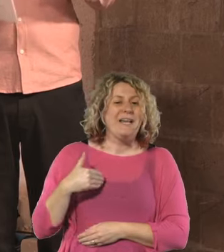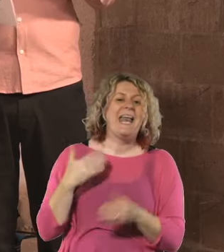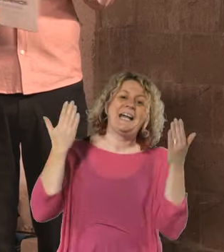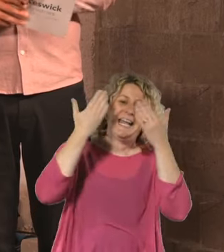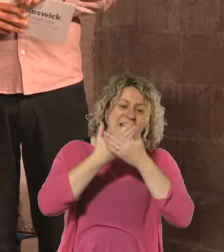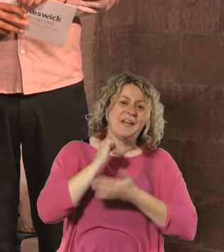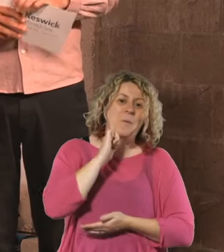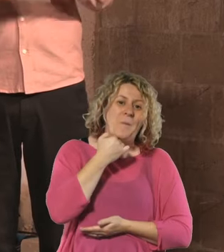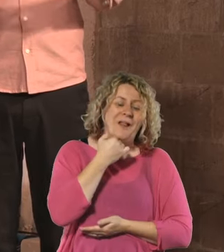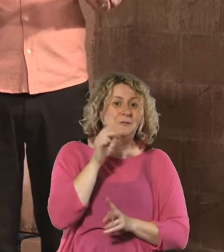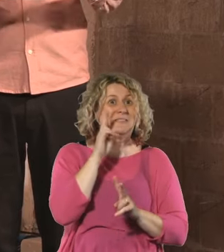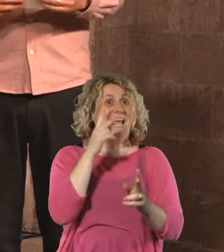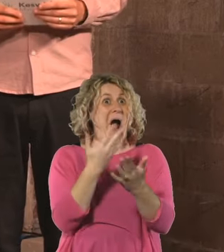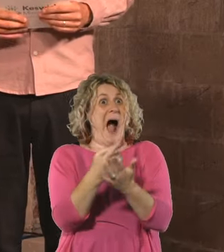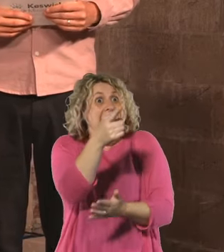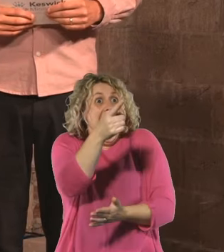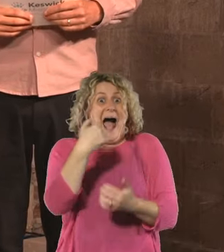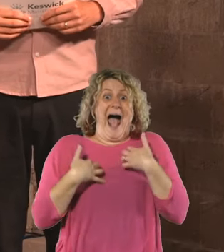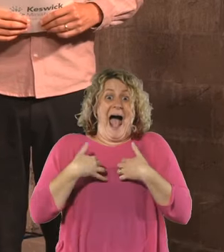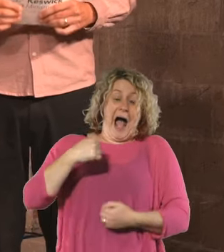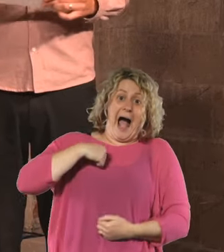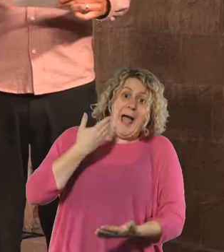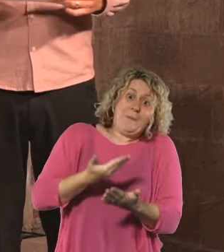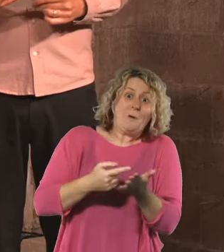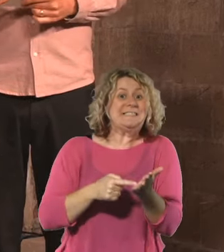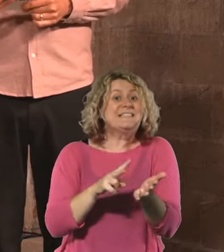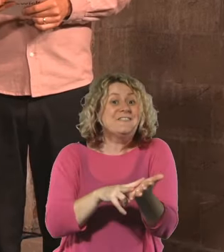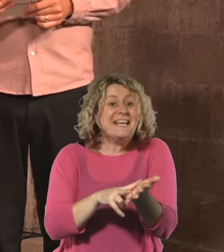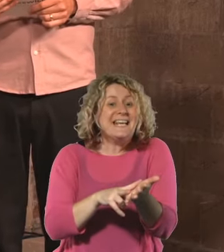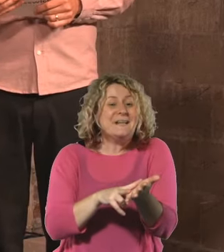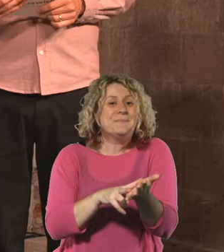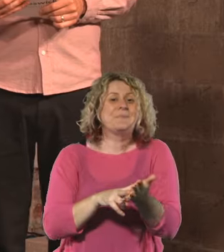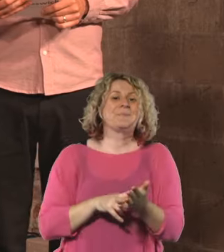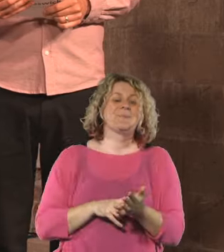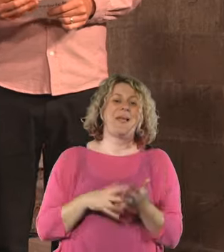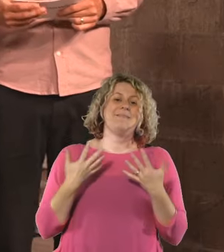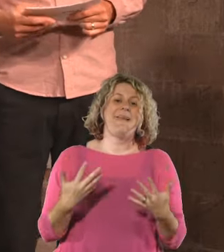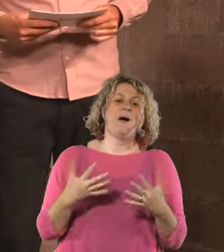see yourself. Before we go any further, let's commit our evening to the Lord in prayer.